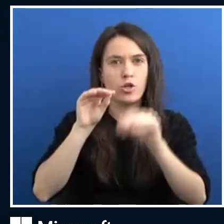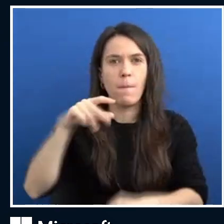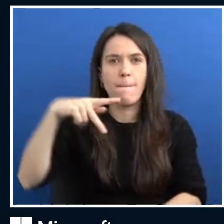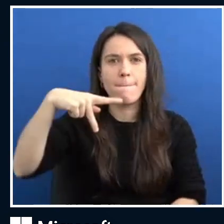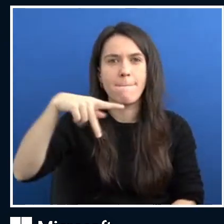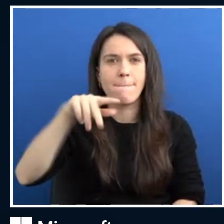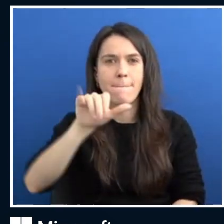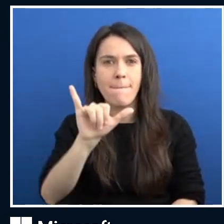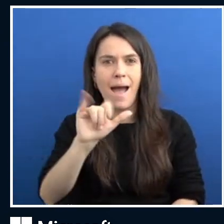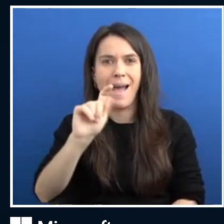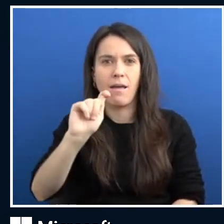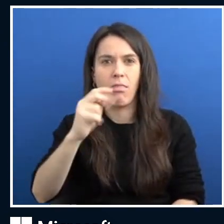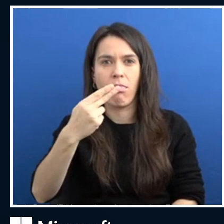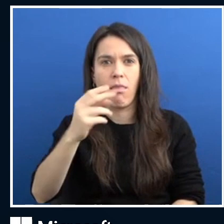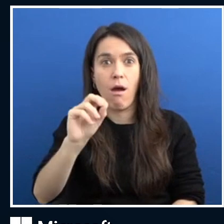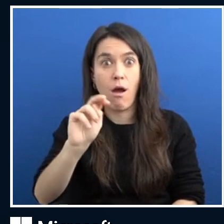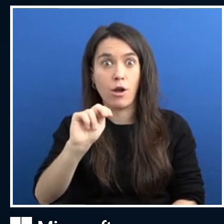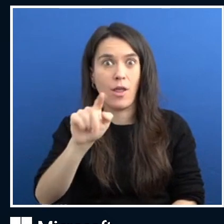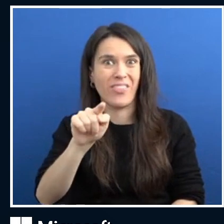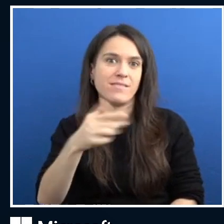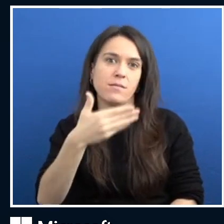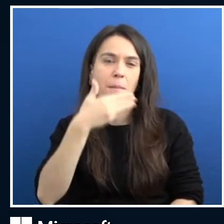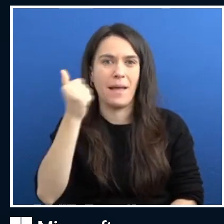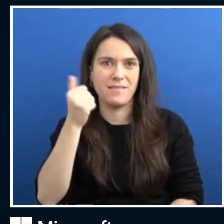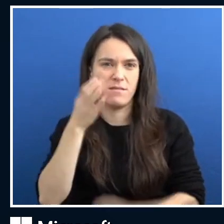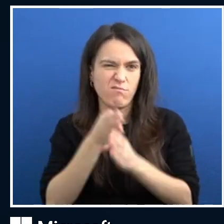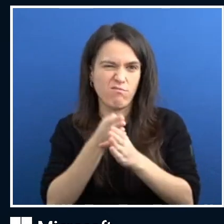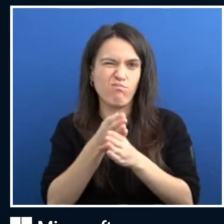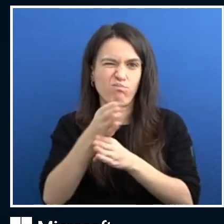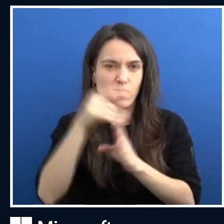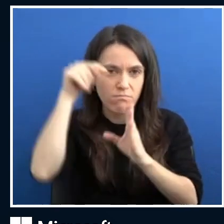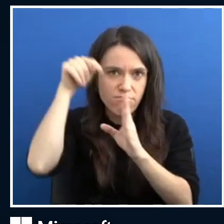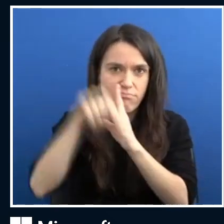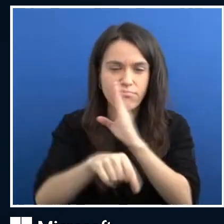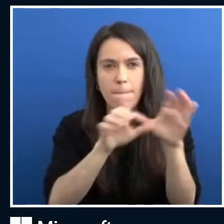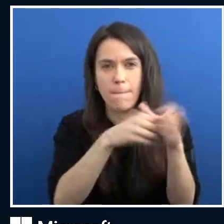way to start exploring all different models. Yeah.